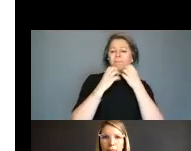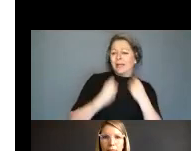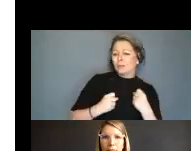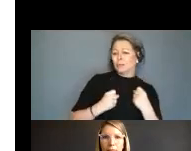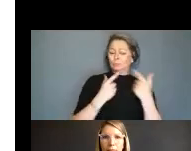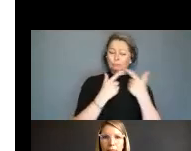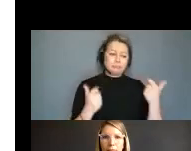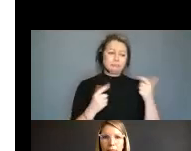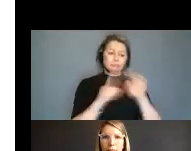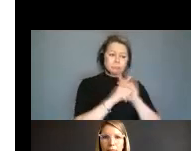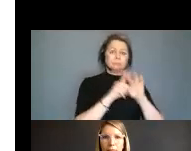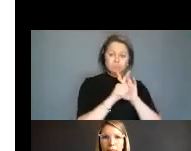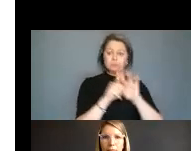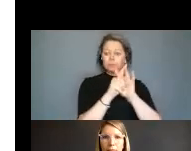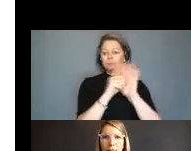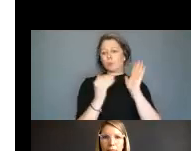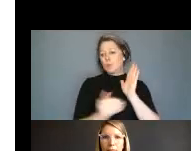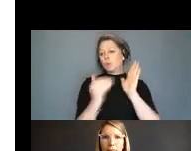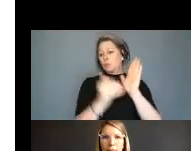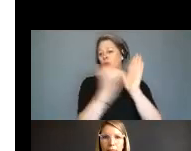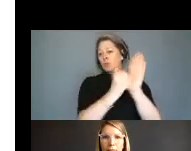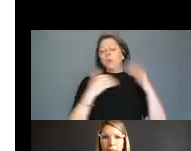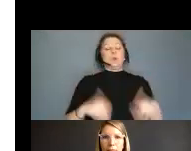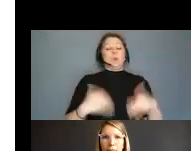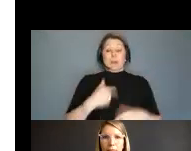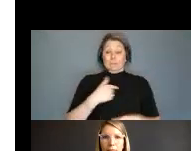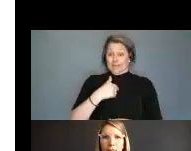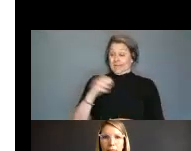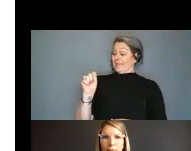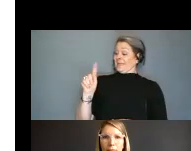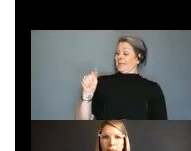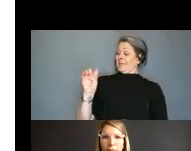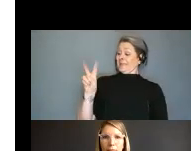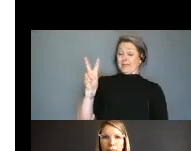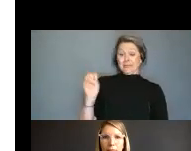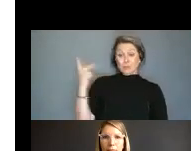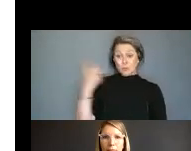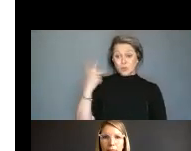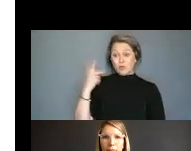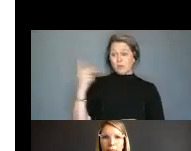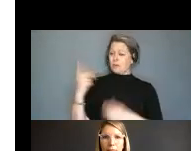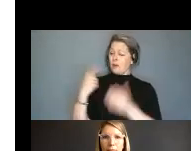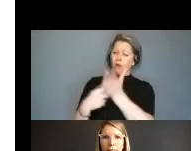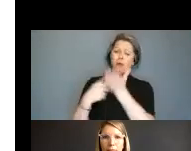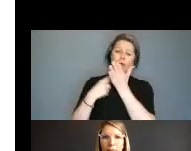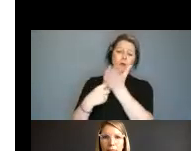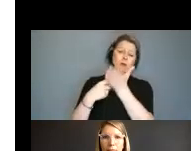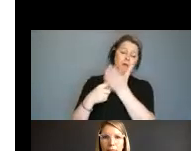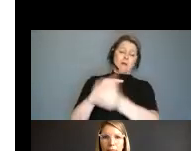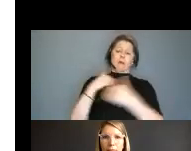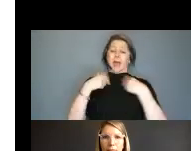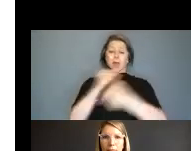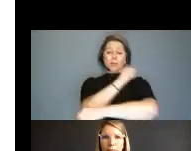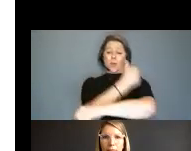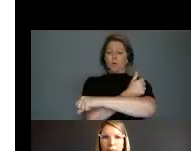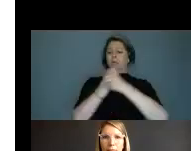cases on a regular basis. And Steve and I spent a lot of our time in conversation with the health authorities and kind of working through some